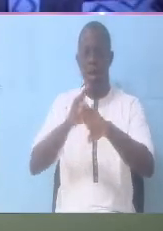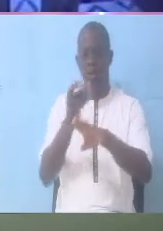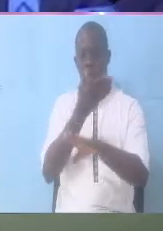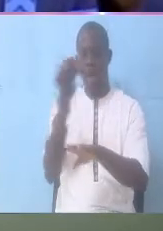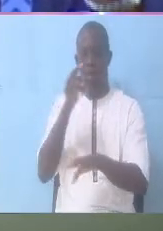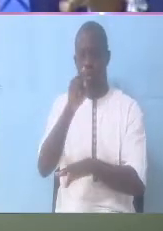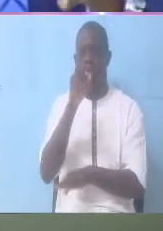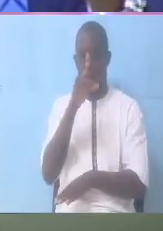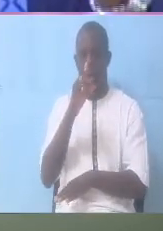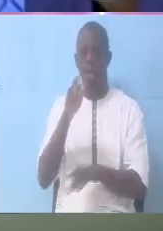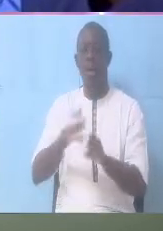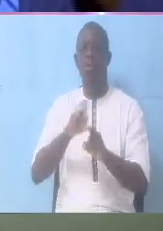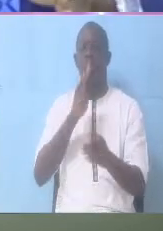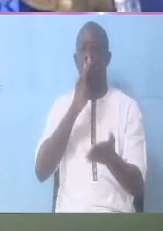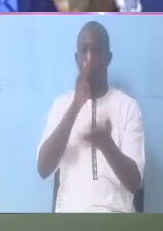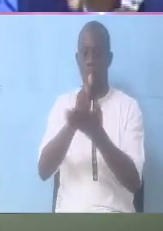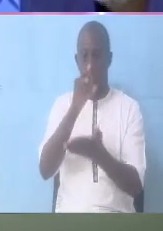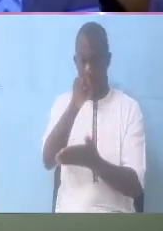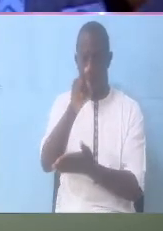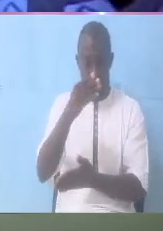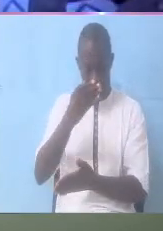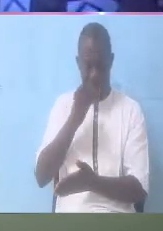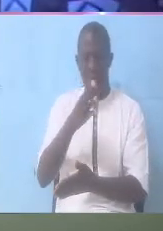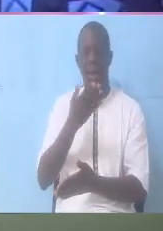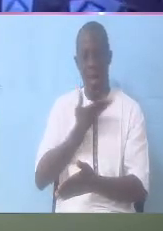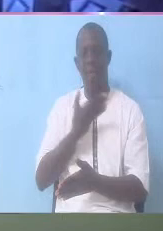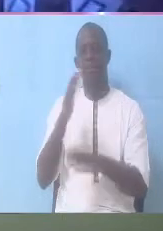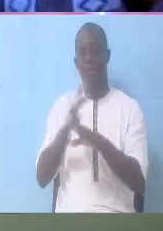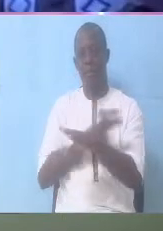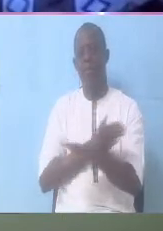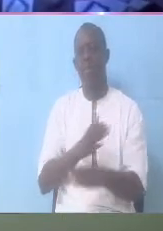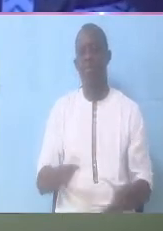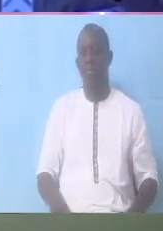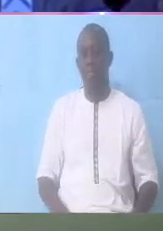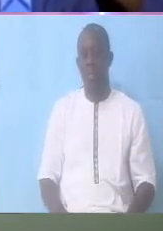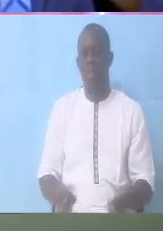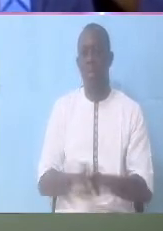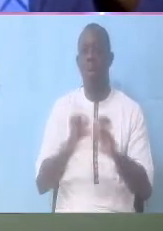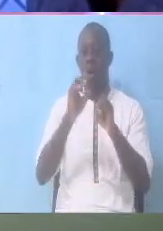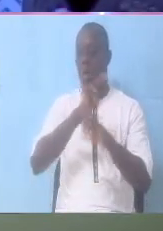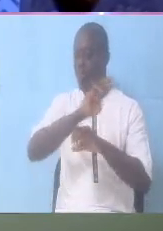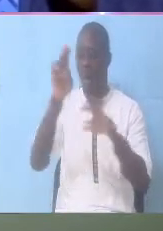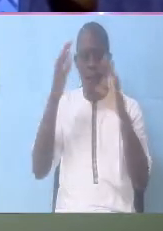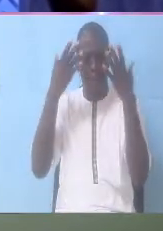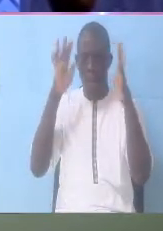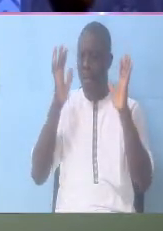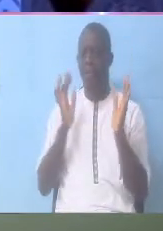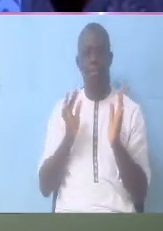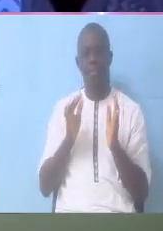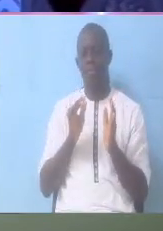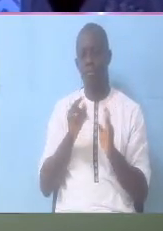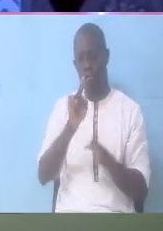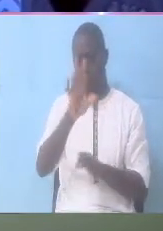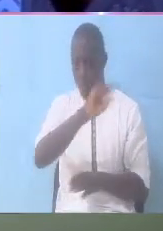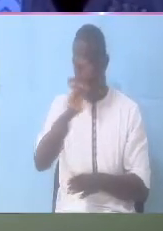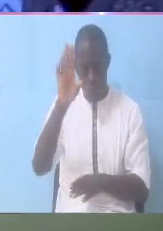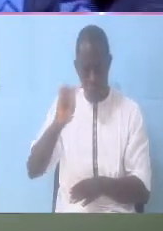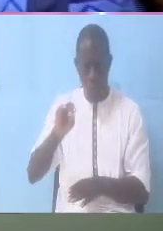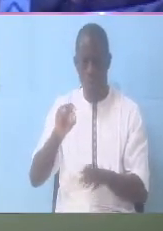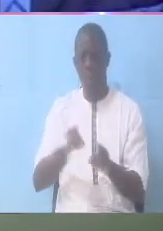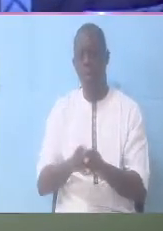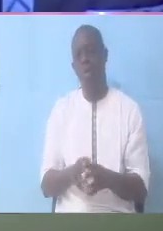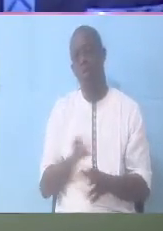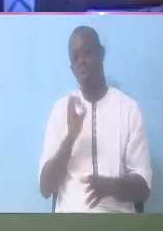sir. And I can assure you that you did say it. I didn't. Okay, no problem, you did not. Yes, sir.